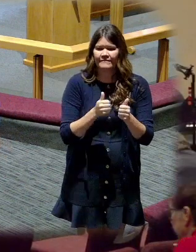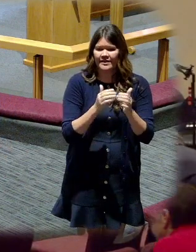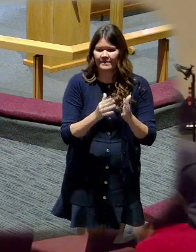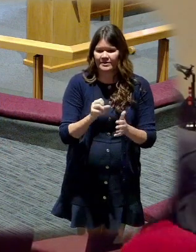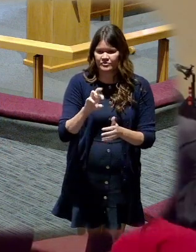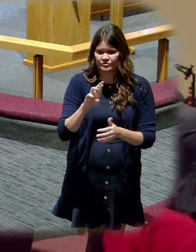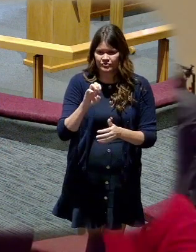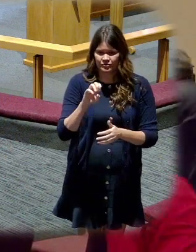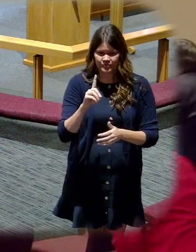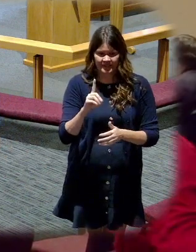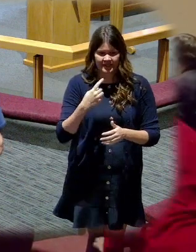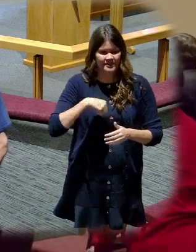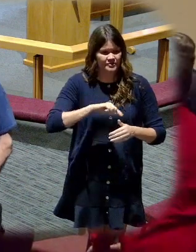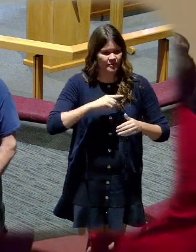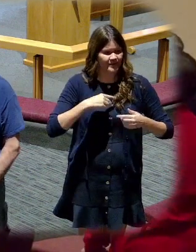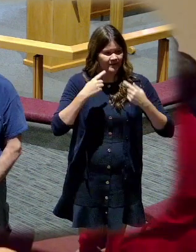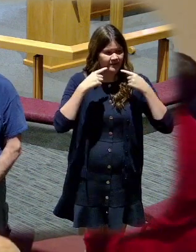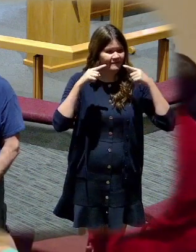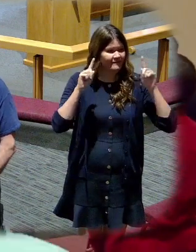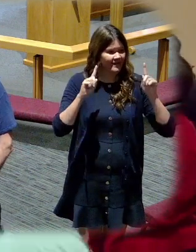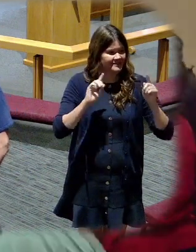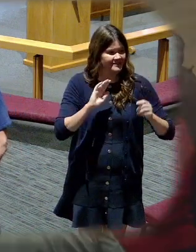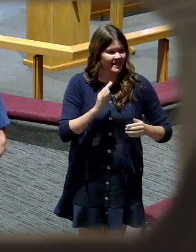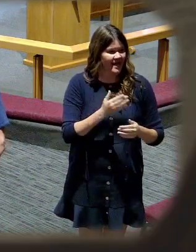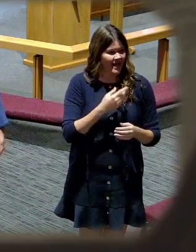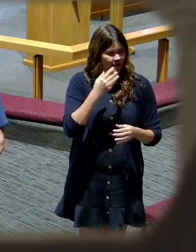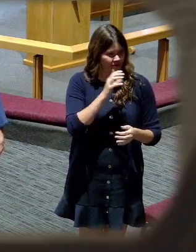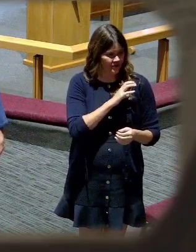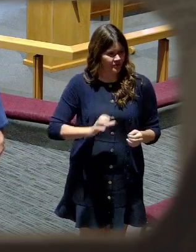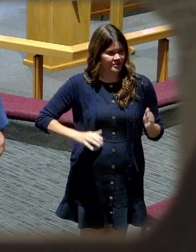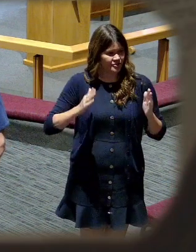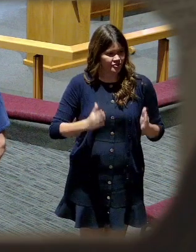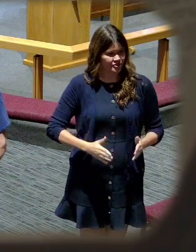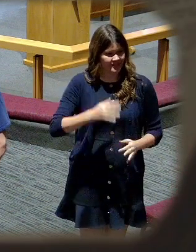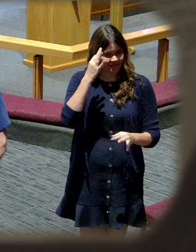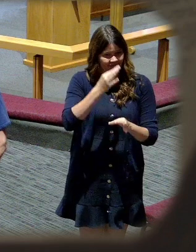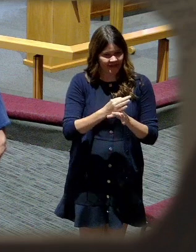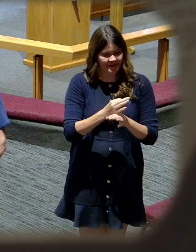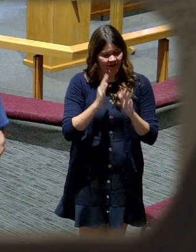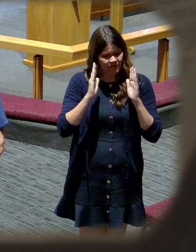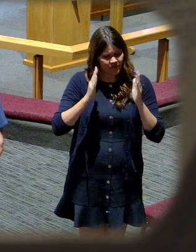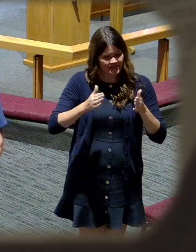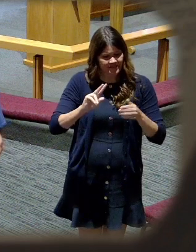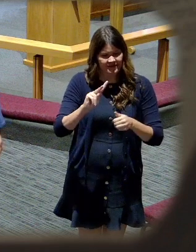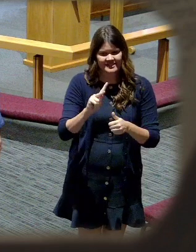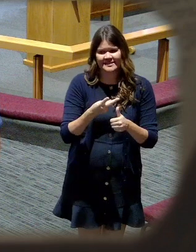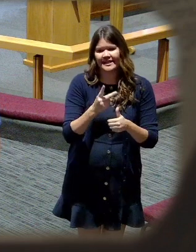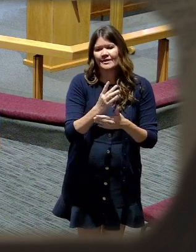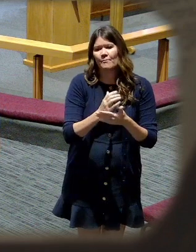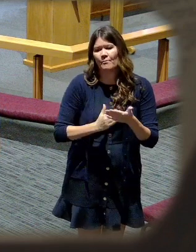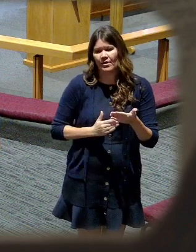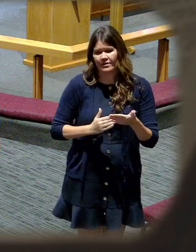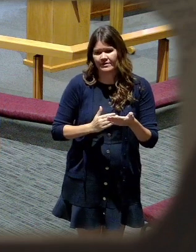confess our common Christian faith, particularly focusing on that second article of the